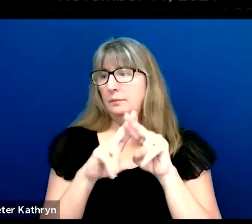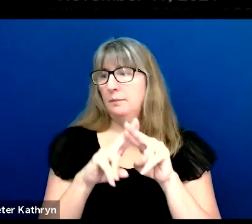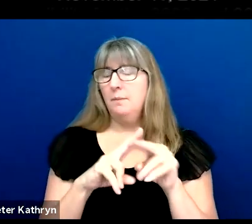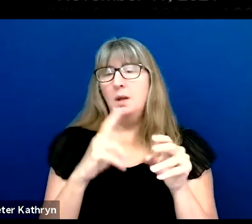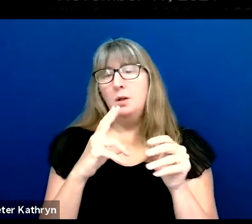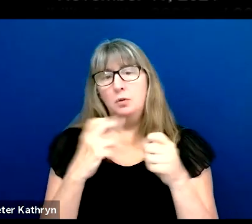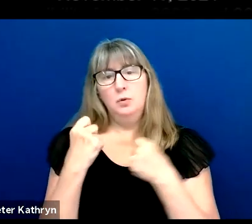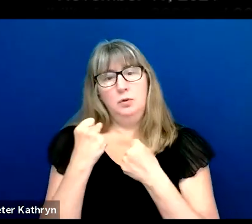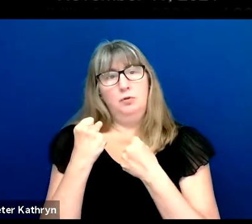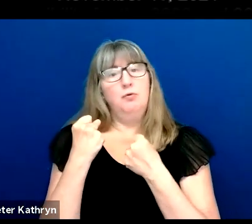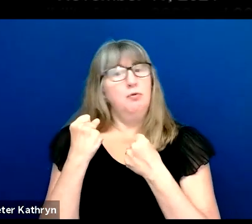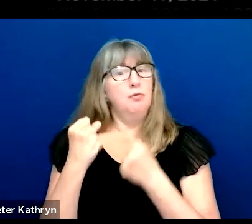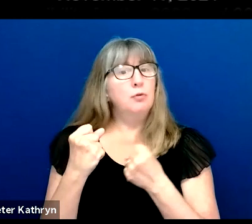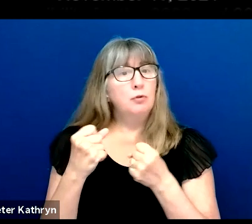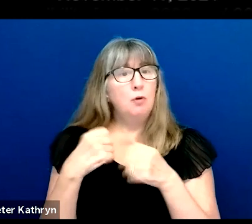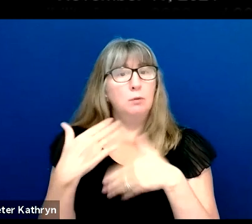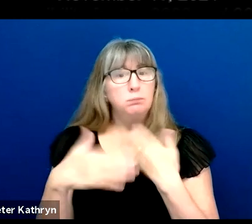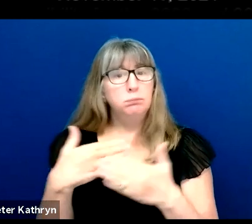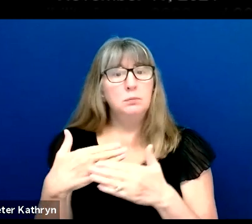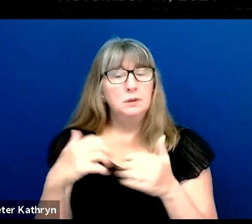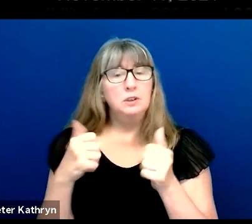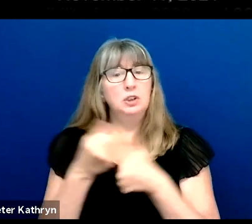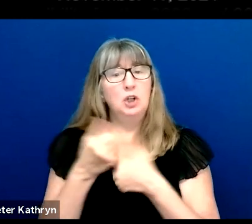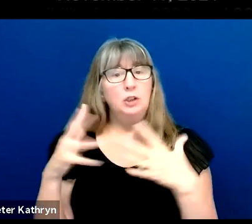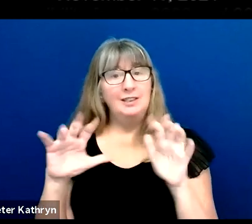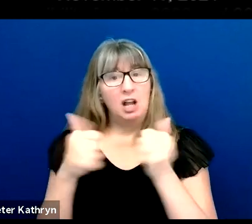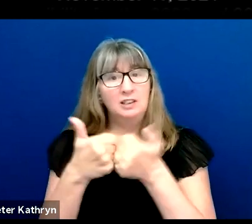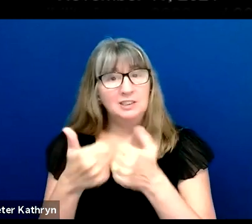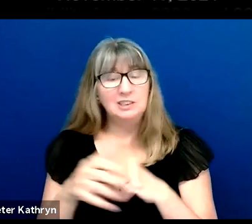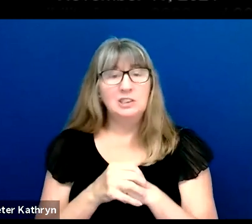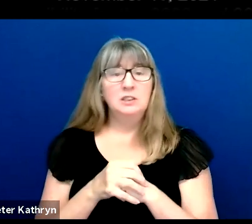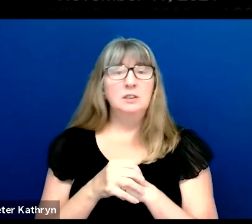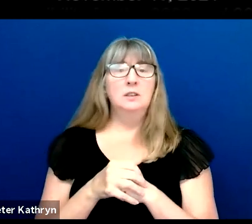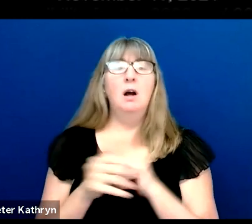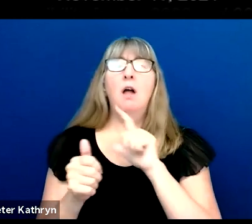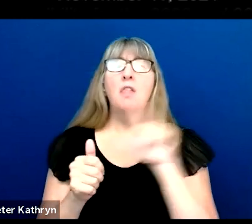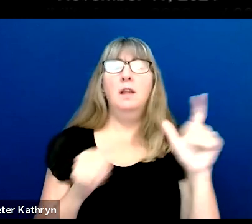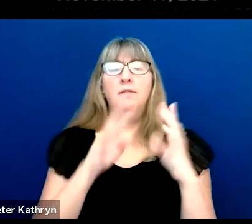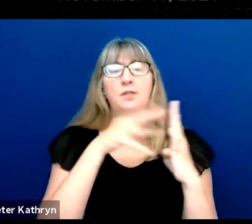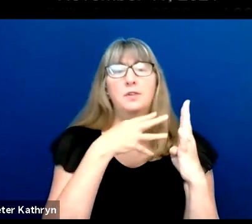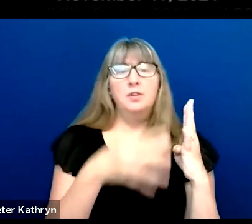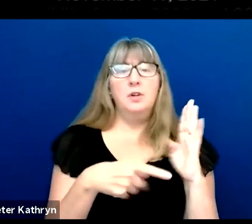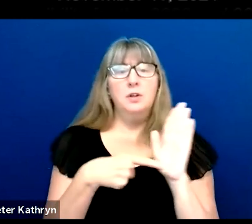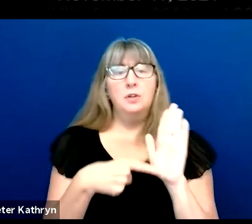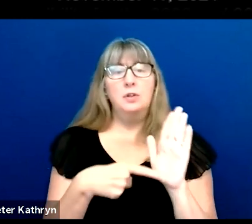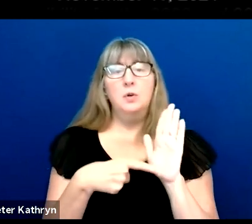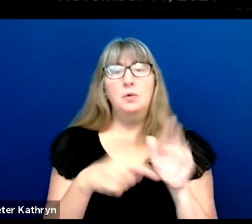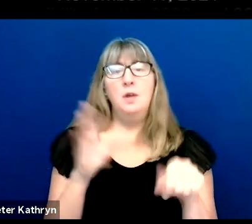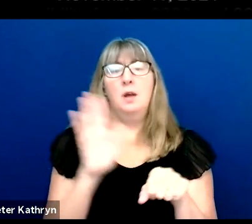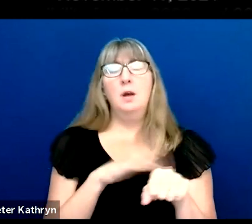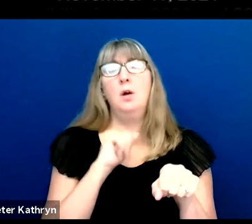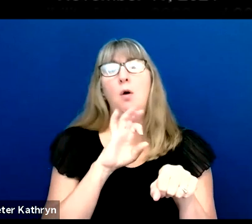strong force that creates challenges. On the left, we have a chart that shows that callbacks for this